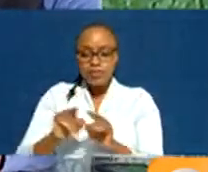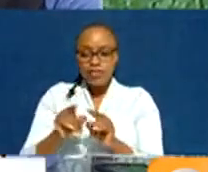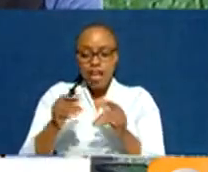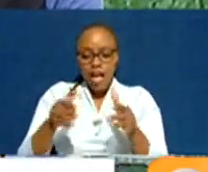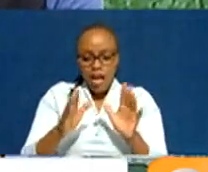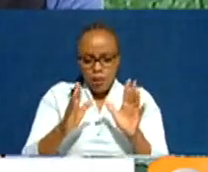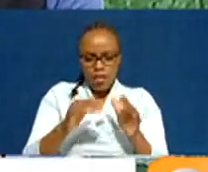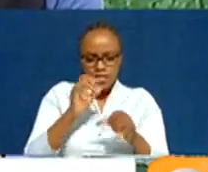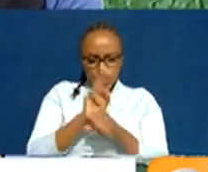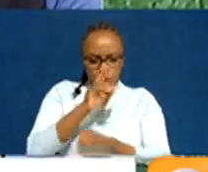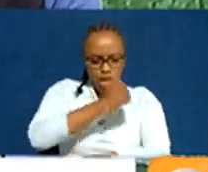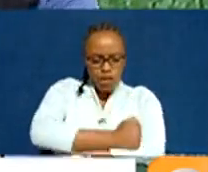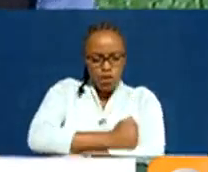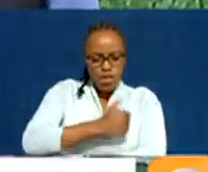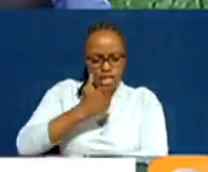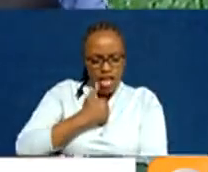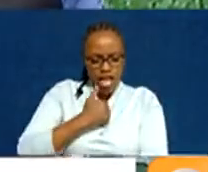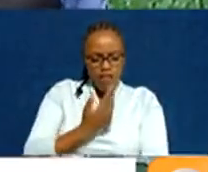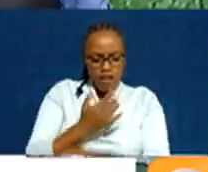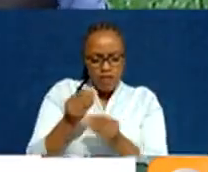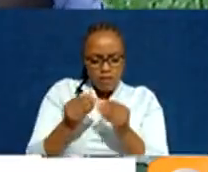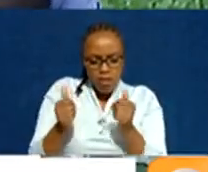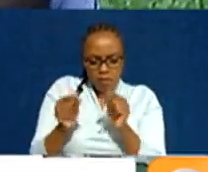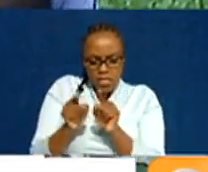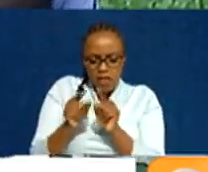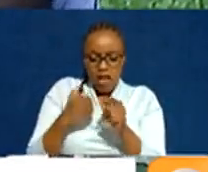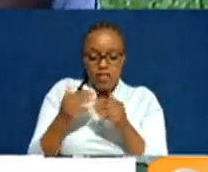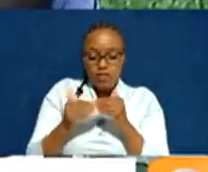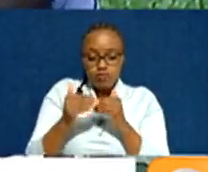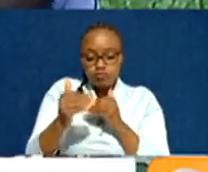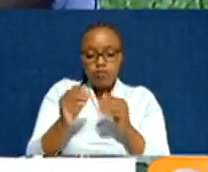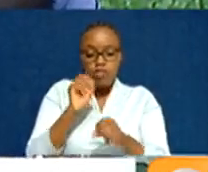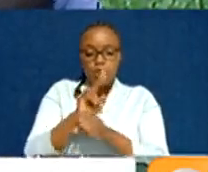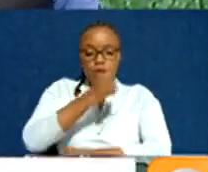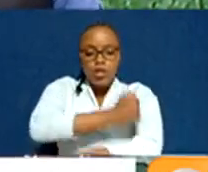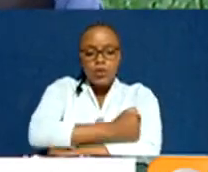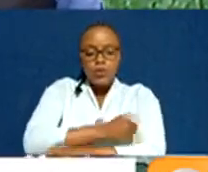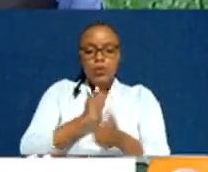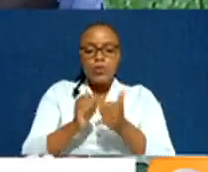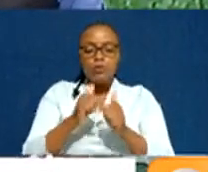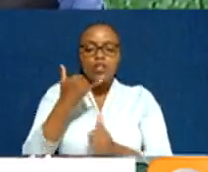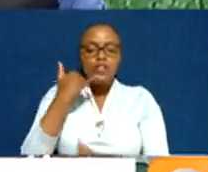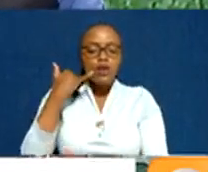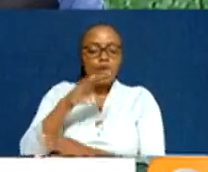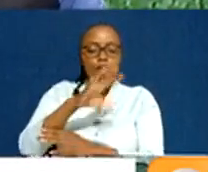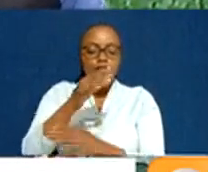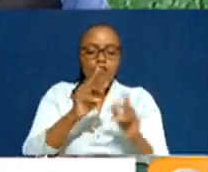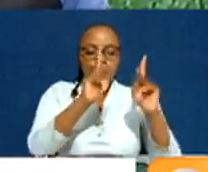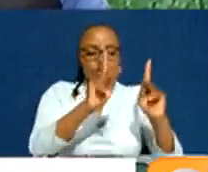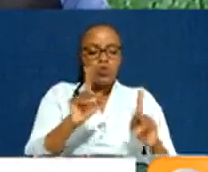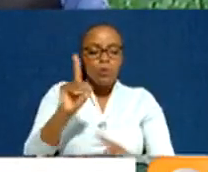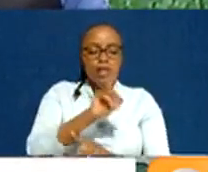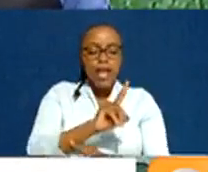Anyway, Secondary School pulled off one of the upsets in the ongoing secondary school games in Nakuru County after beating Kisumu